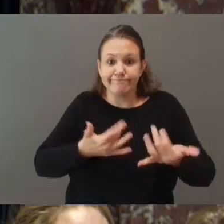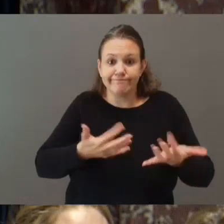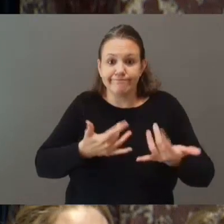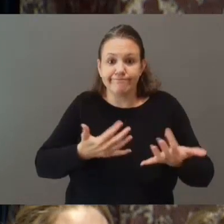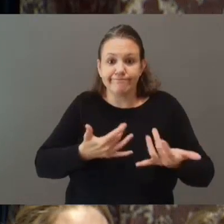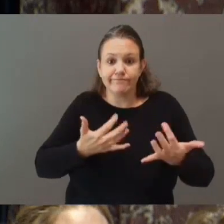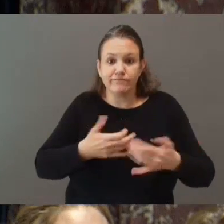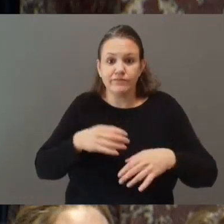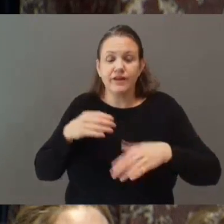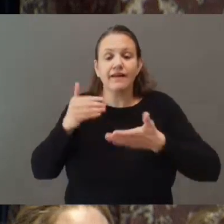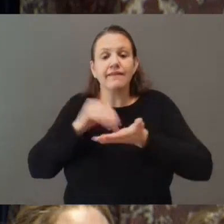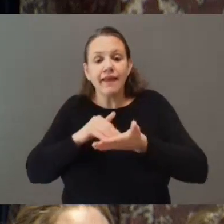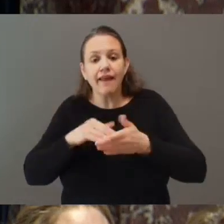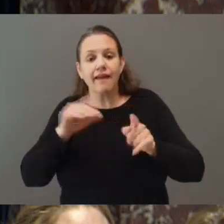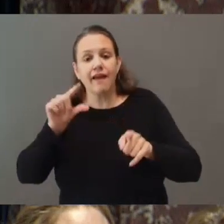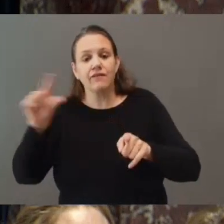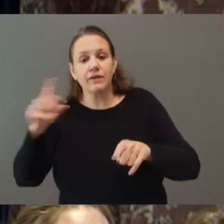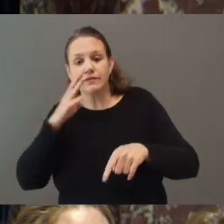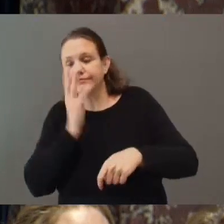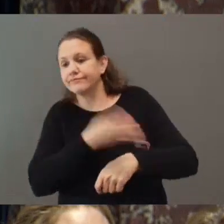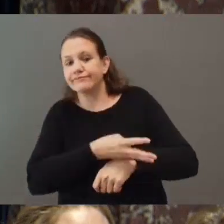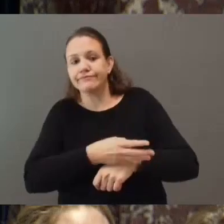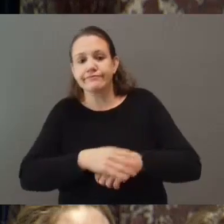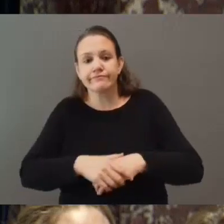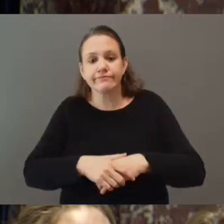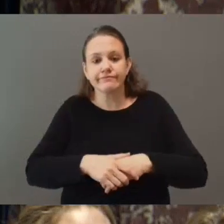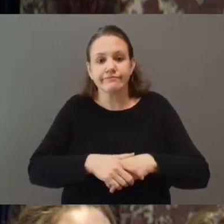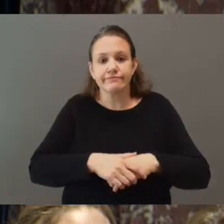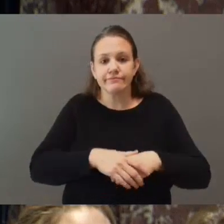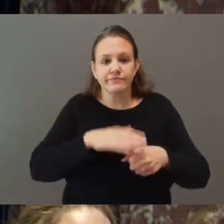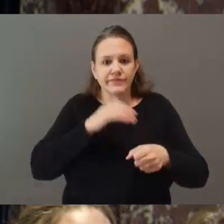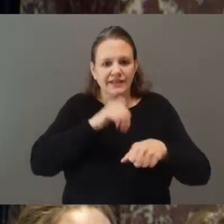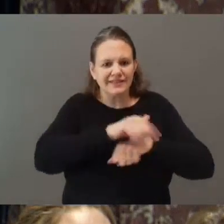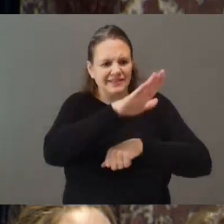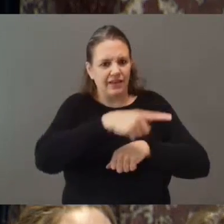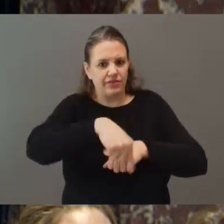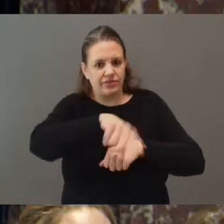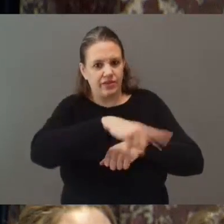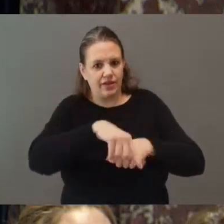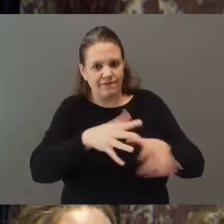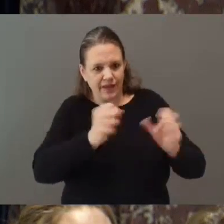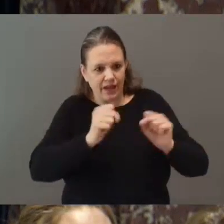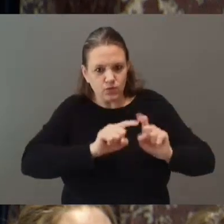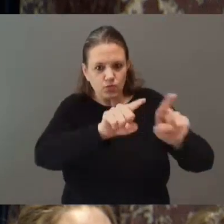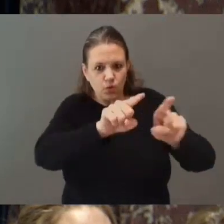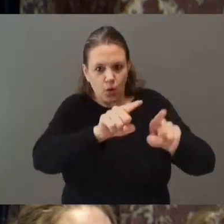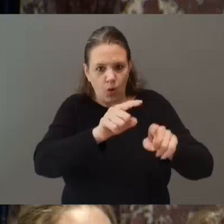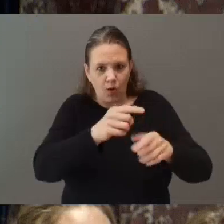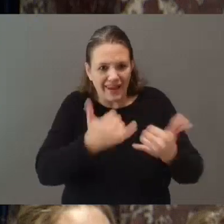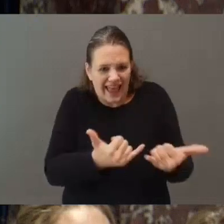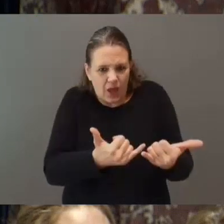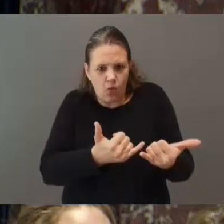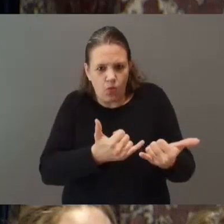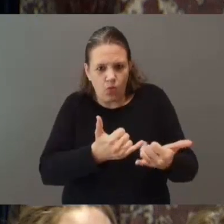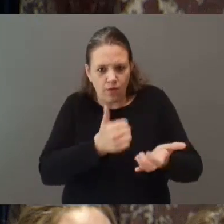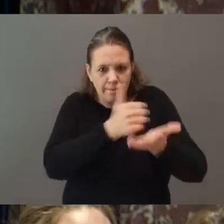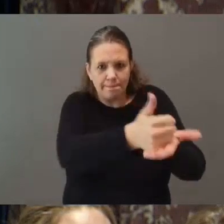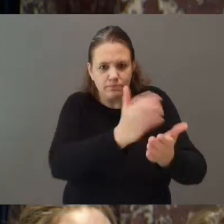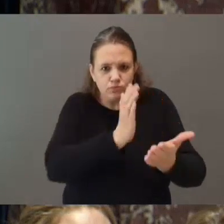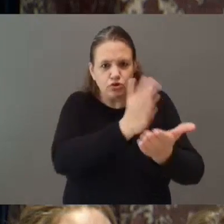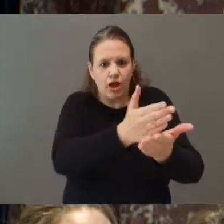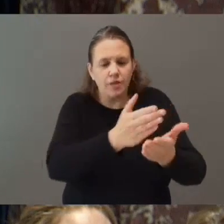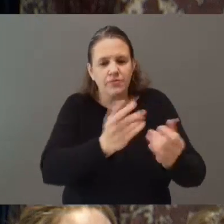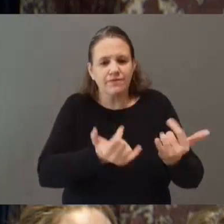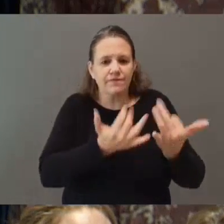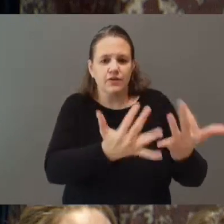sector crews, local crews, getting them in to attack the fires. So the question once again to you, to